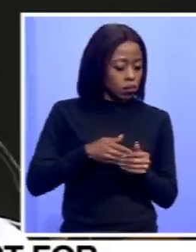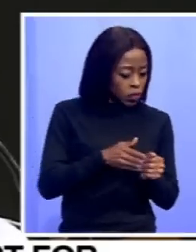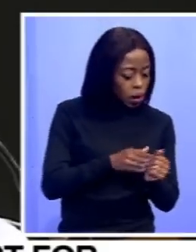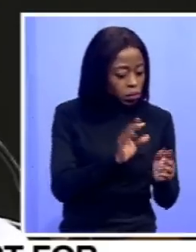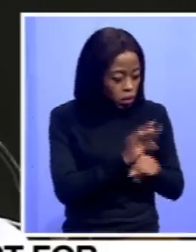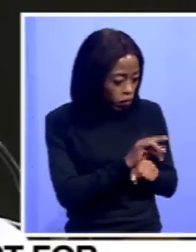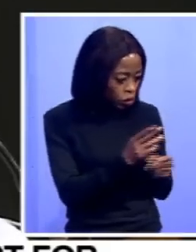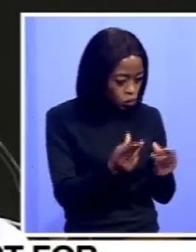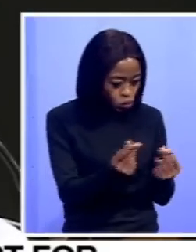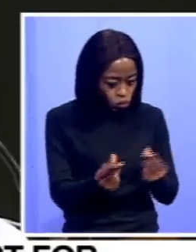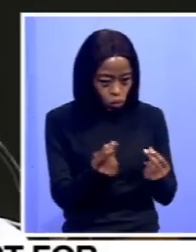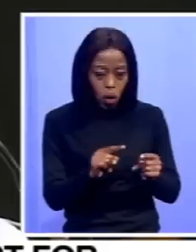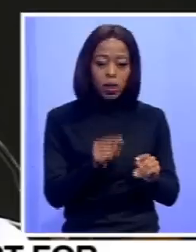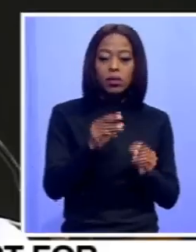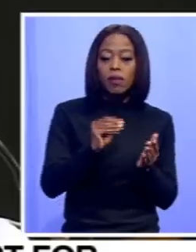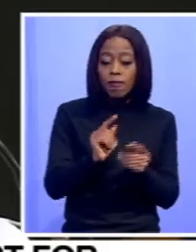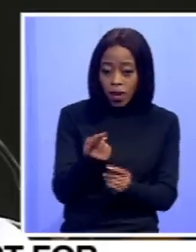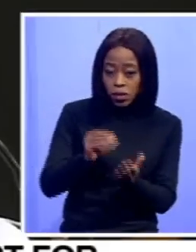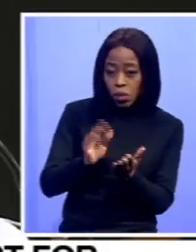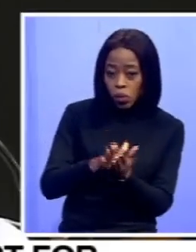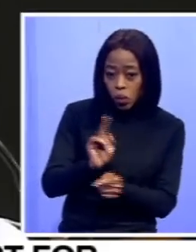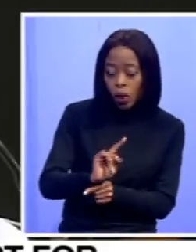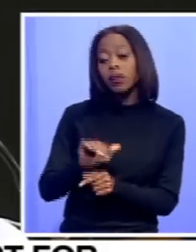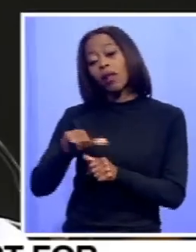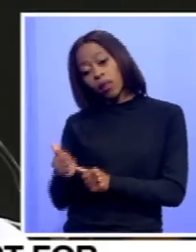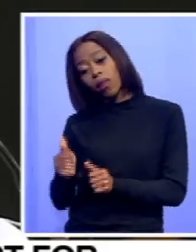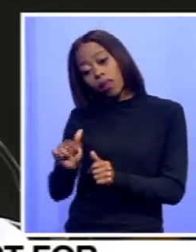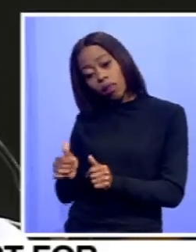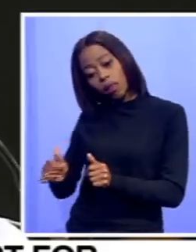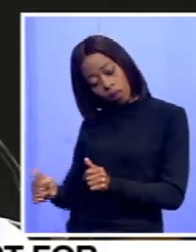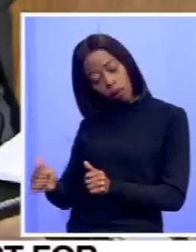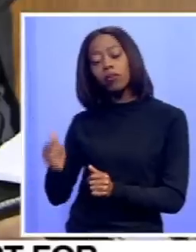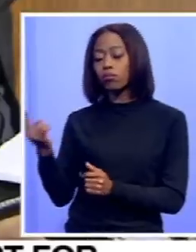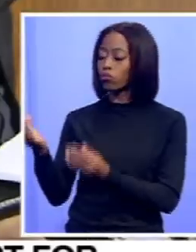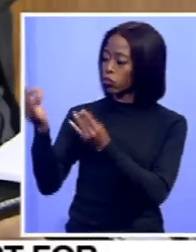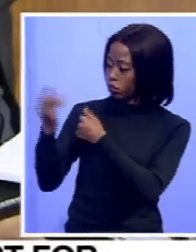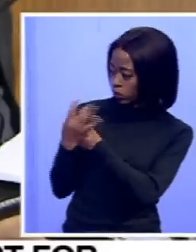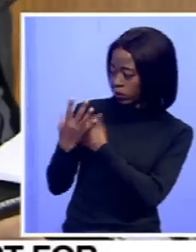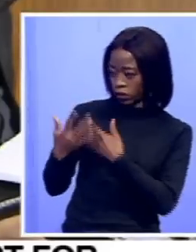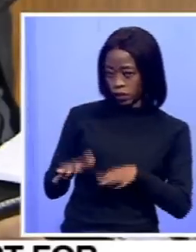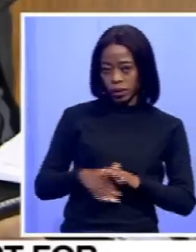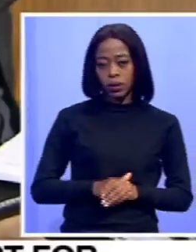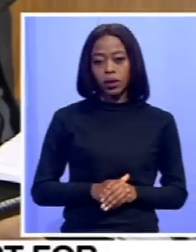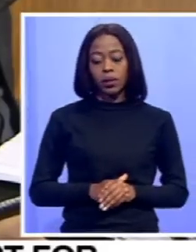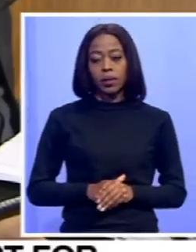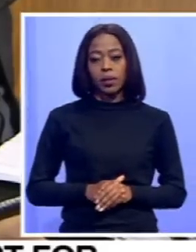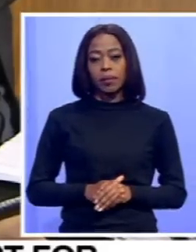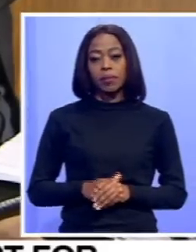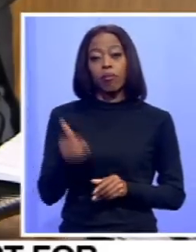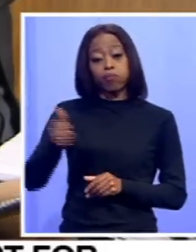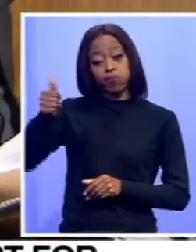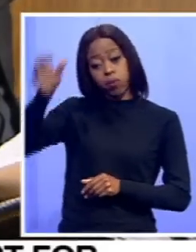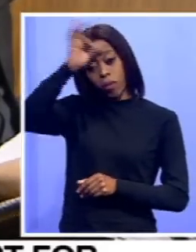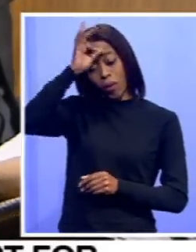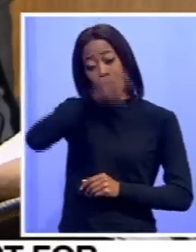to put in before and after the incident when he downloaded the video footage. Sub 6. Colonel Bronkhorst's video footage was longer than